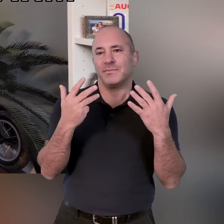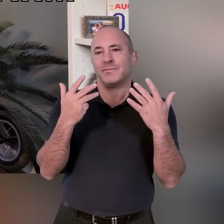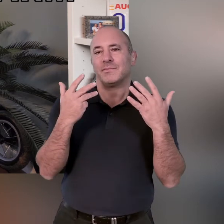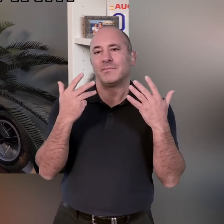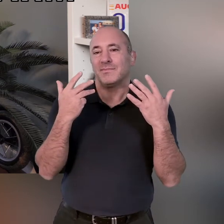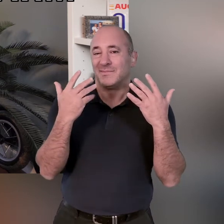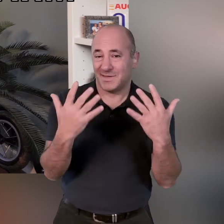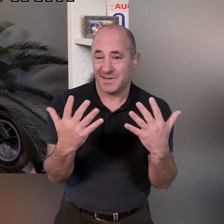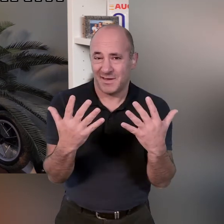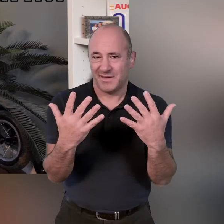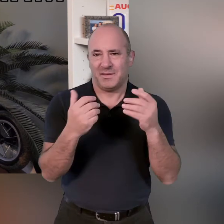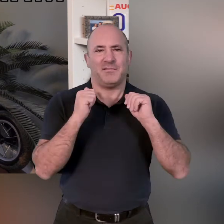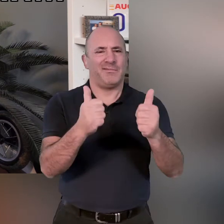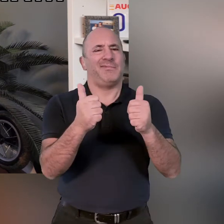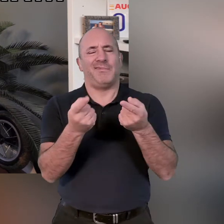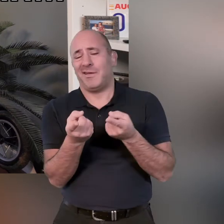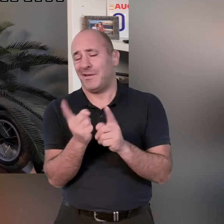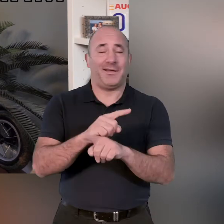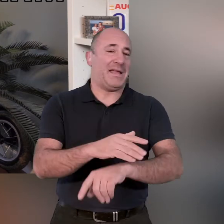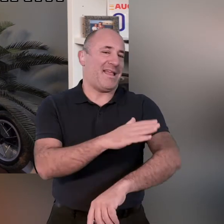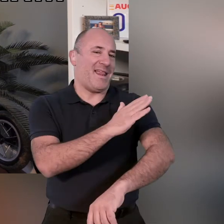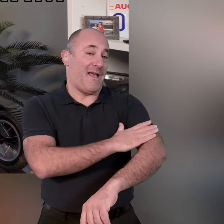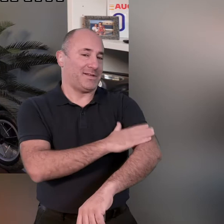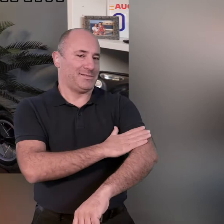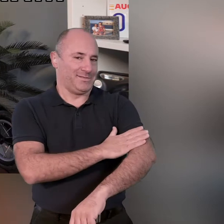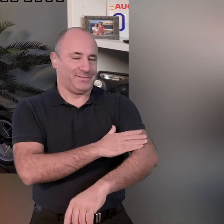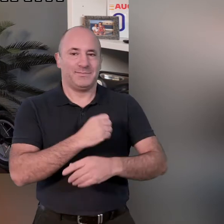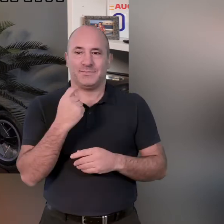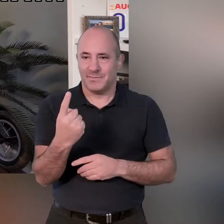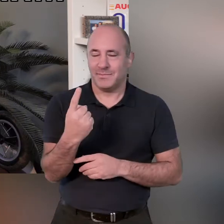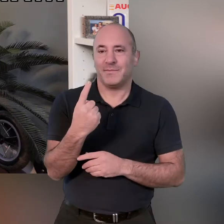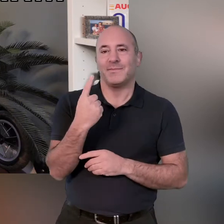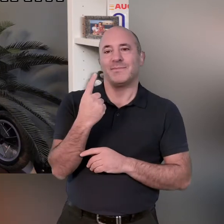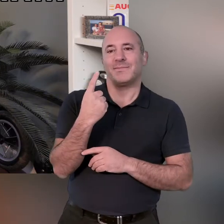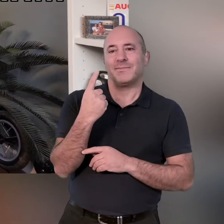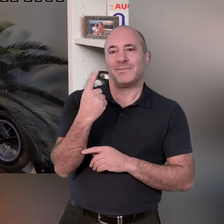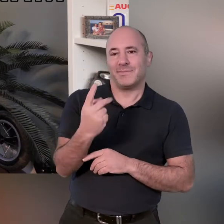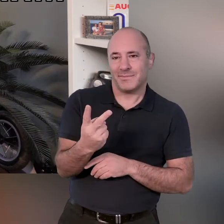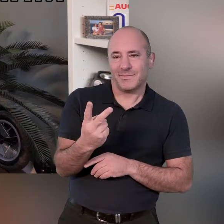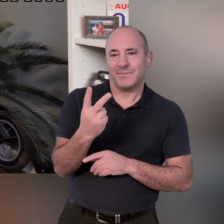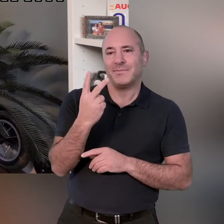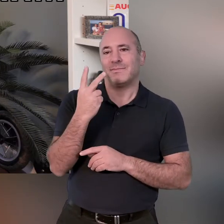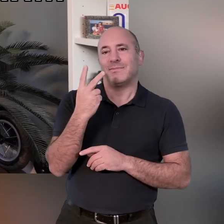9, last one, 10. Good stuff. Changing arms, left arm. 1,